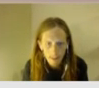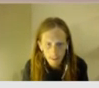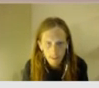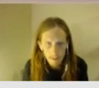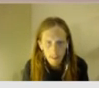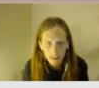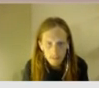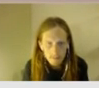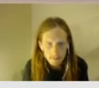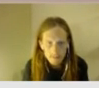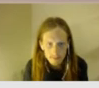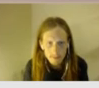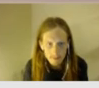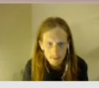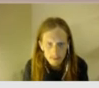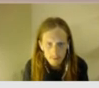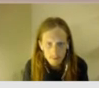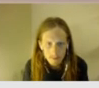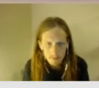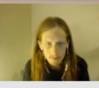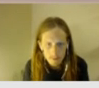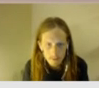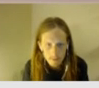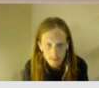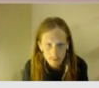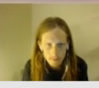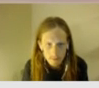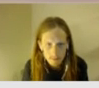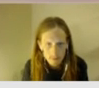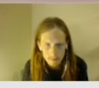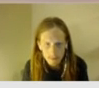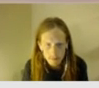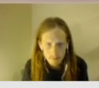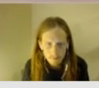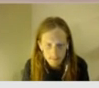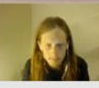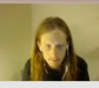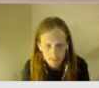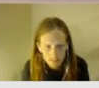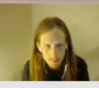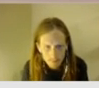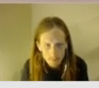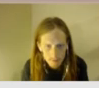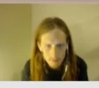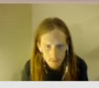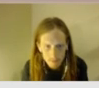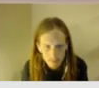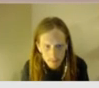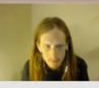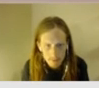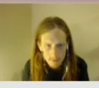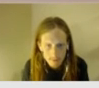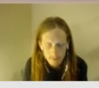think it reminded me of Helen Levitt's work from New York in the maybe 30s, I think, where kids used to actually go outside and